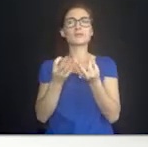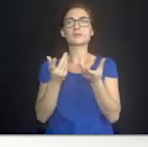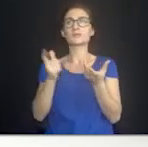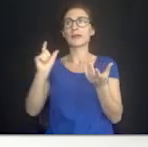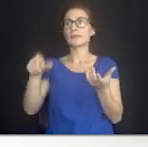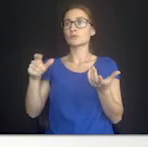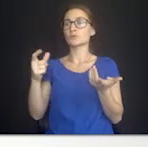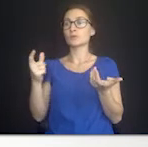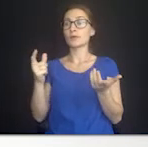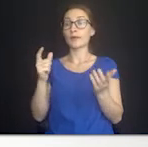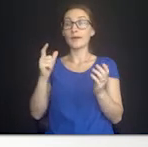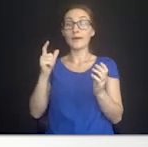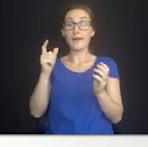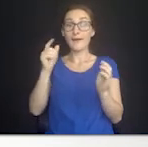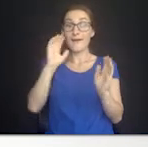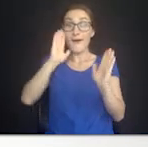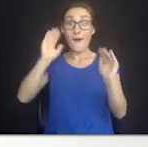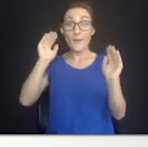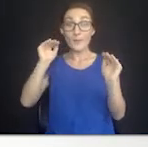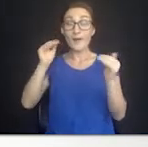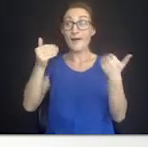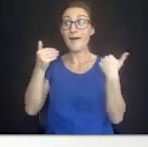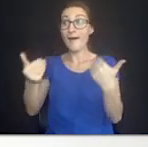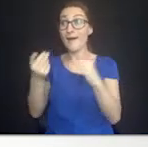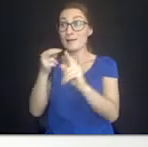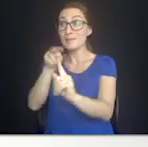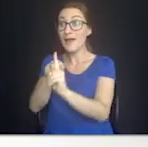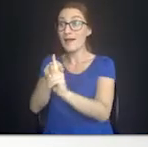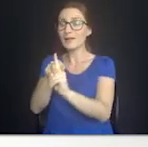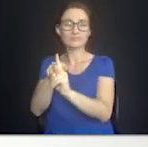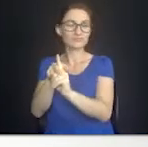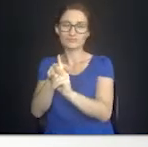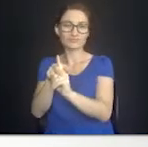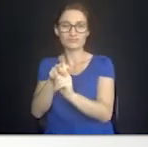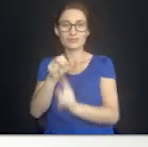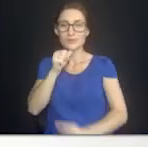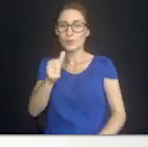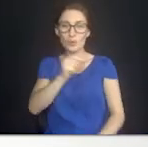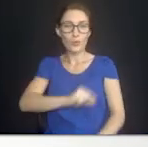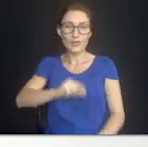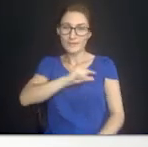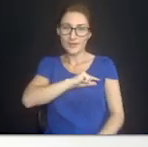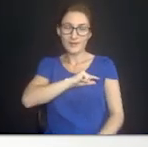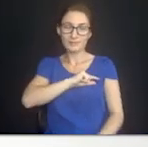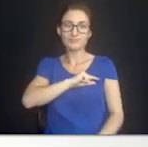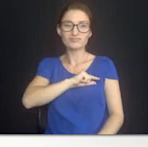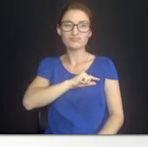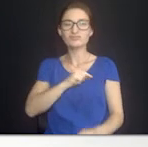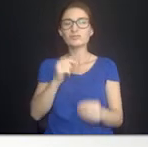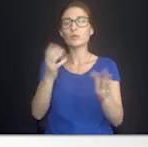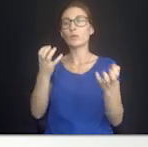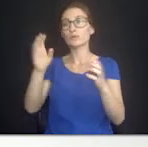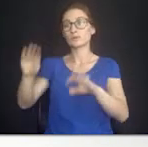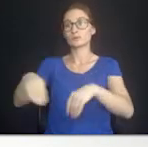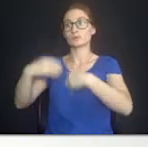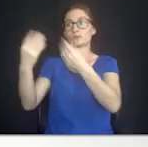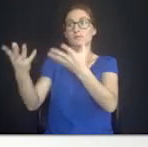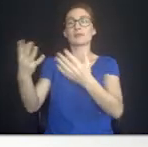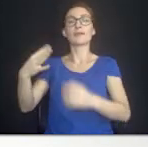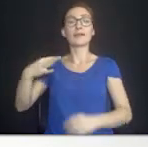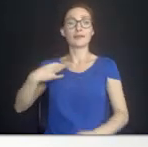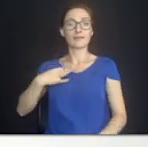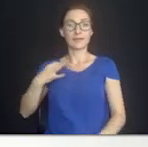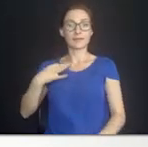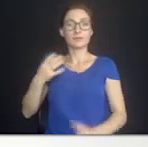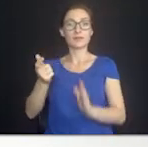having to get hopeful information and then go find out that later down, I don't even qualify for this. So we